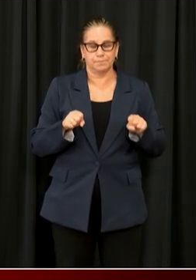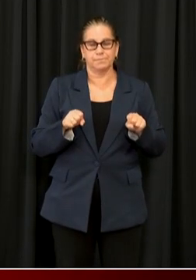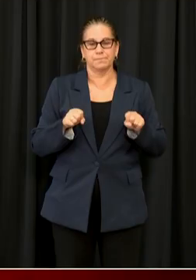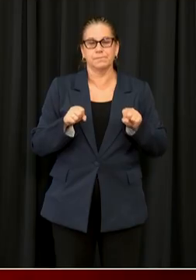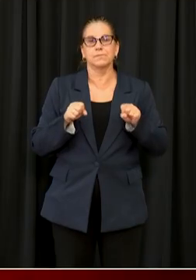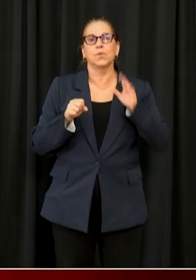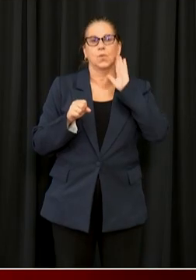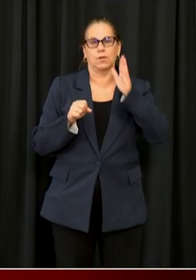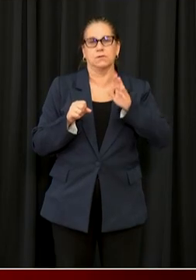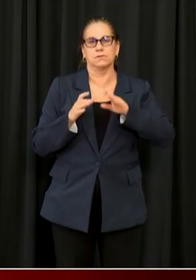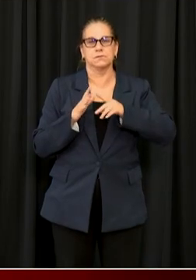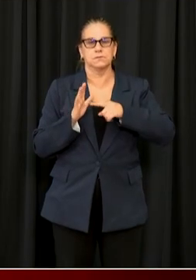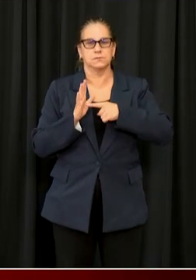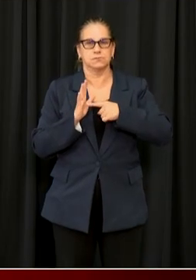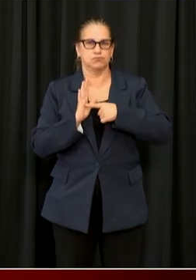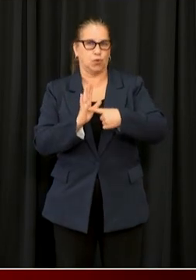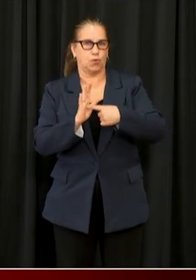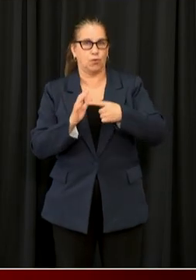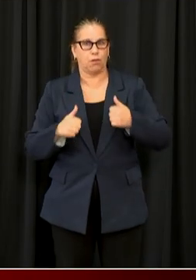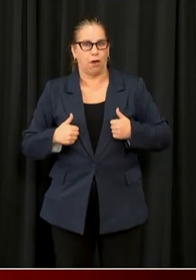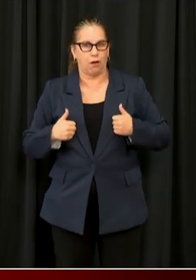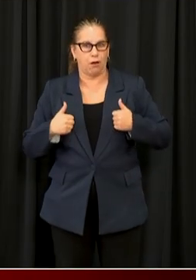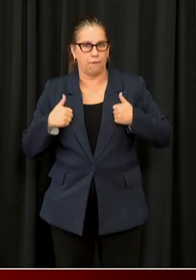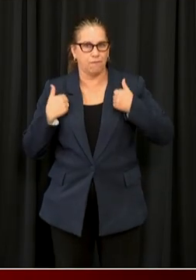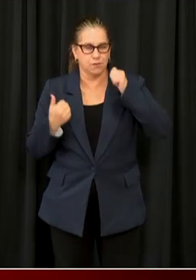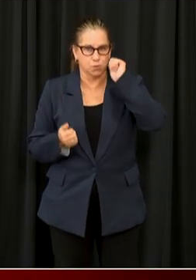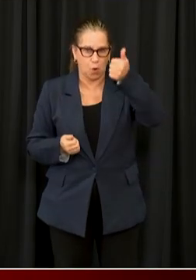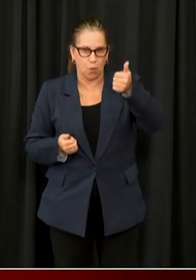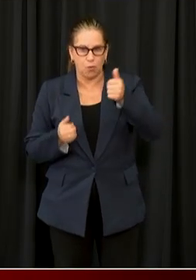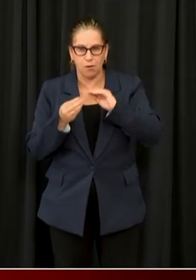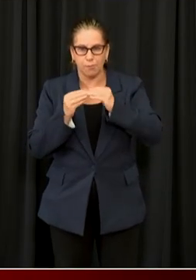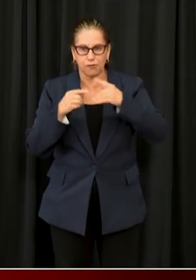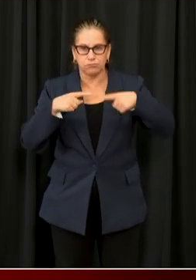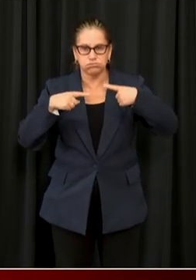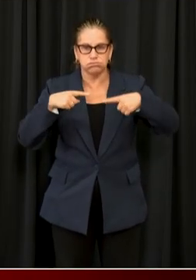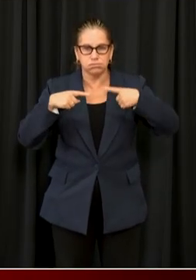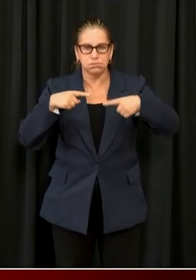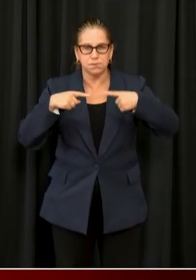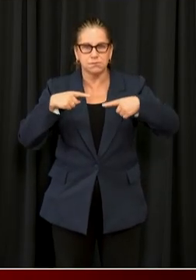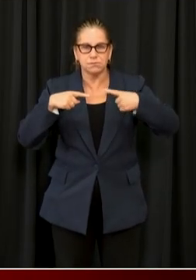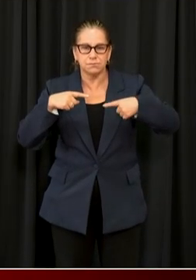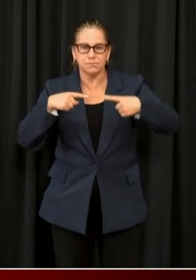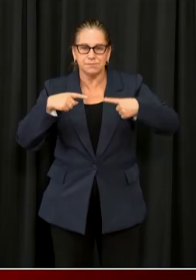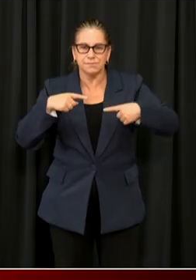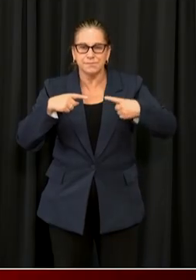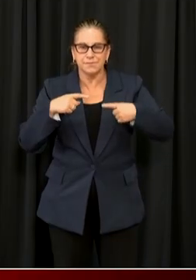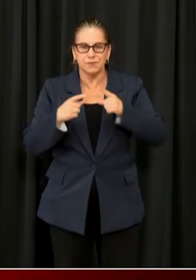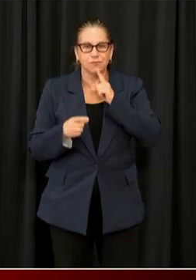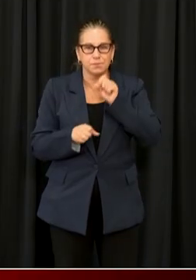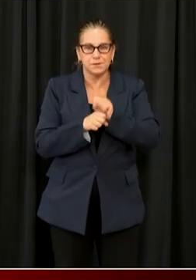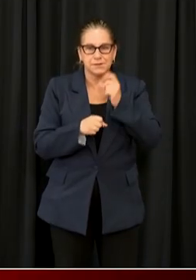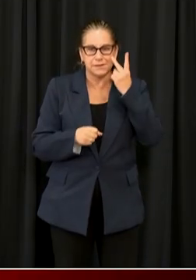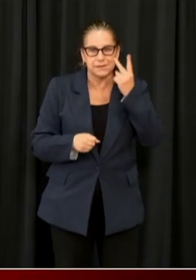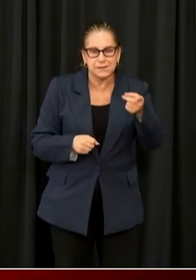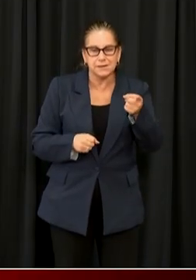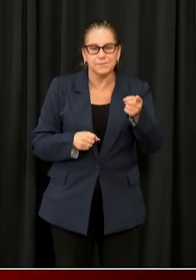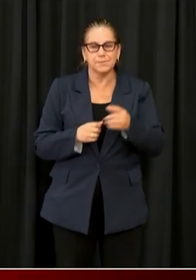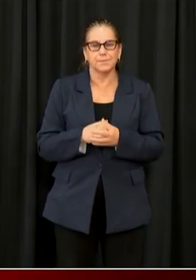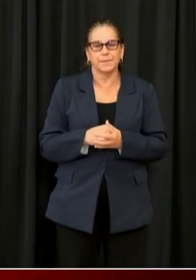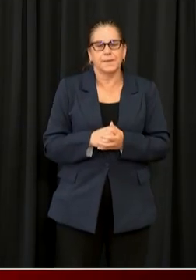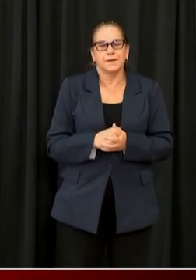so today, if you go to that dashboard, you will see that those 2 indicators related to contact tracing